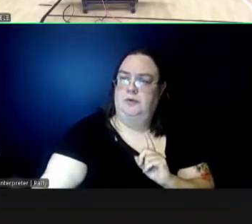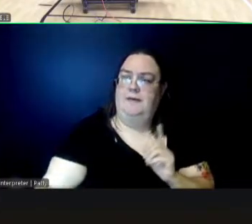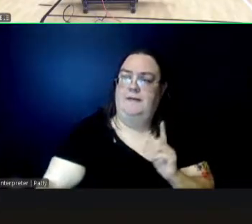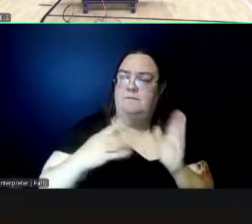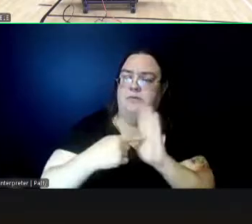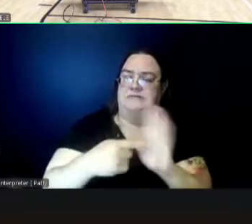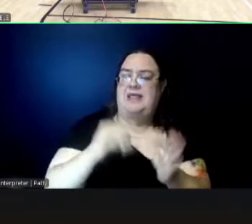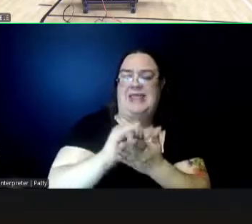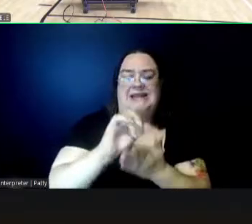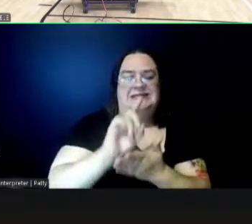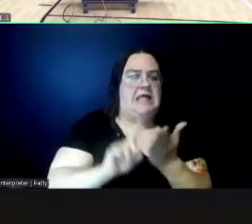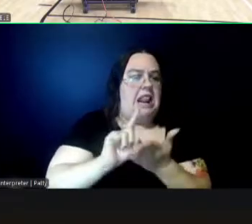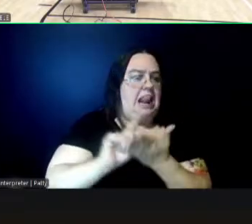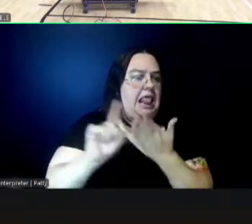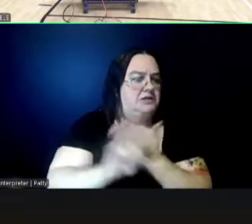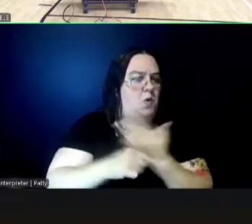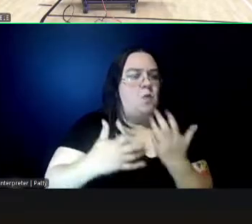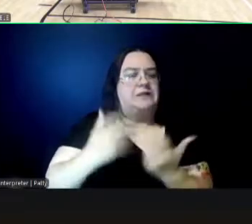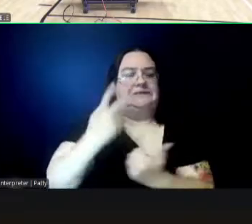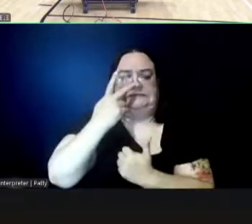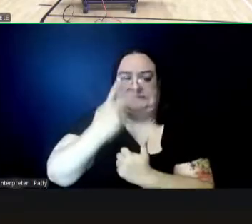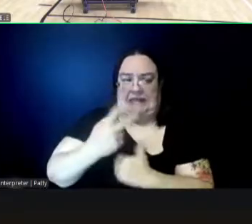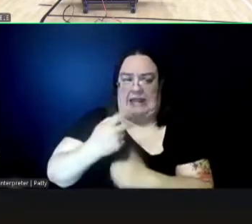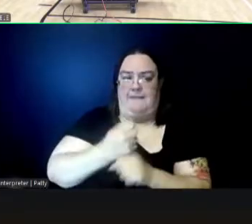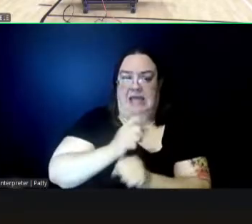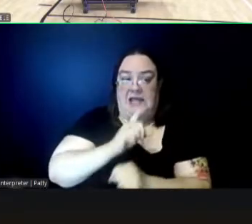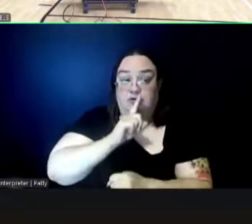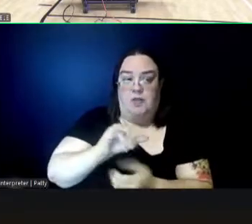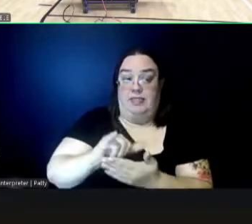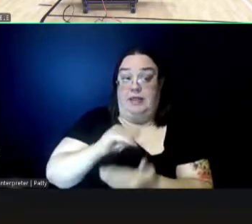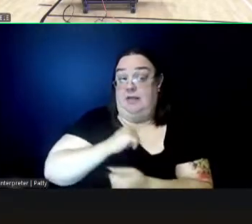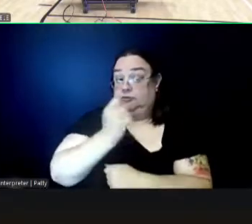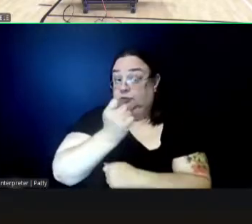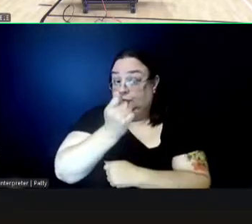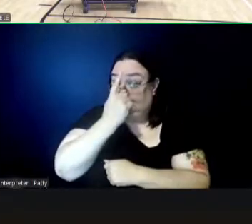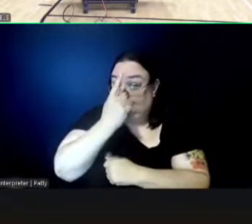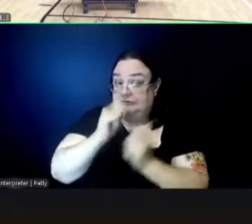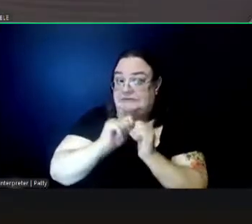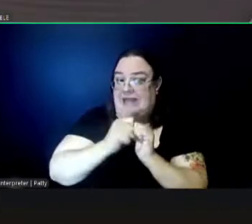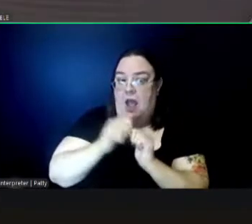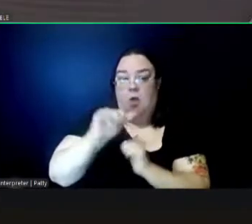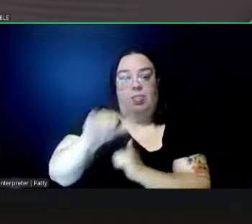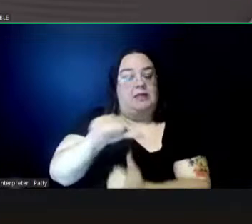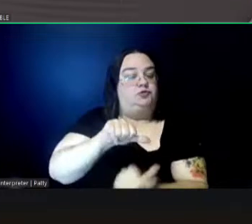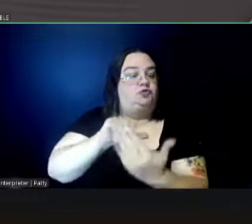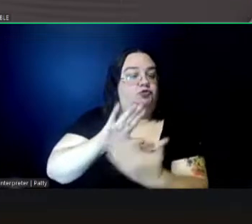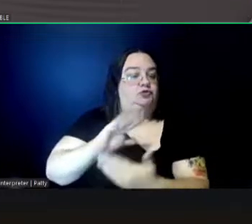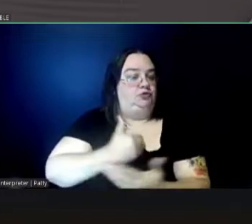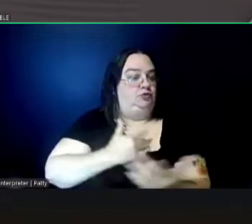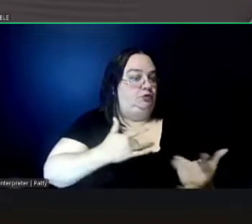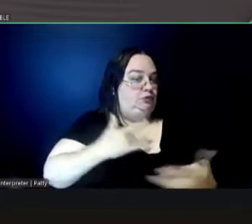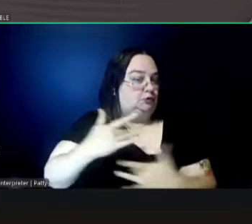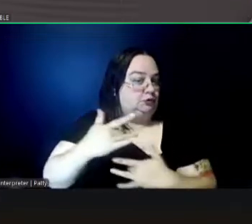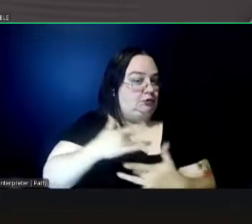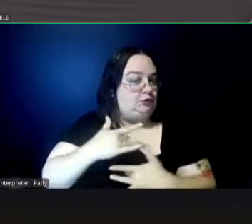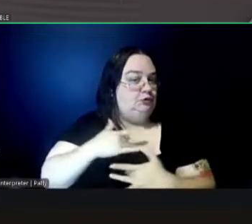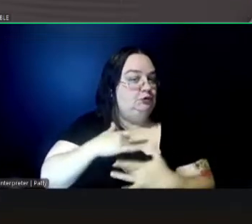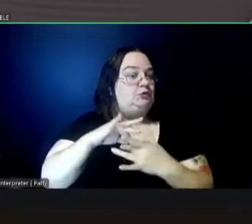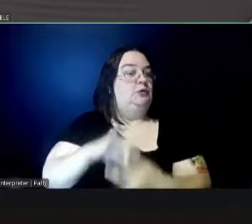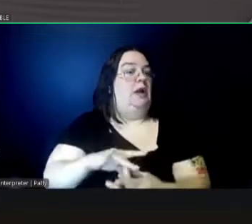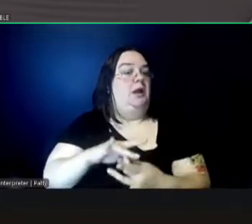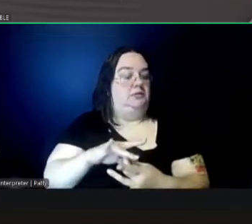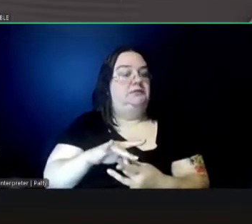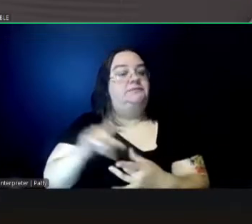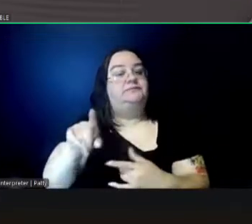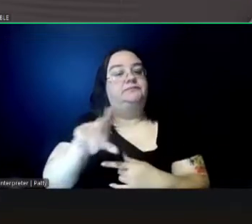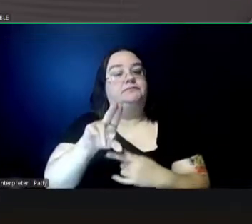want to see those to make sure I understand how that addresses our concerns about the